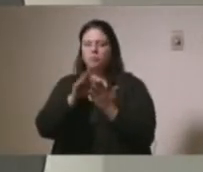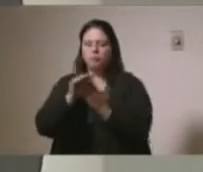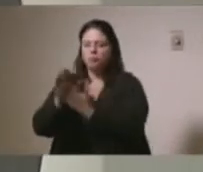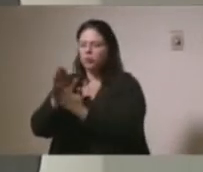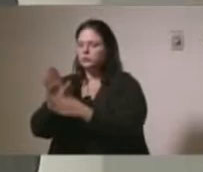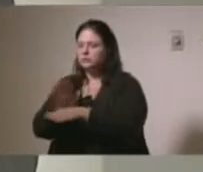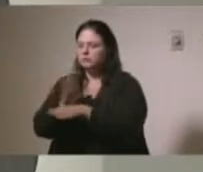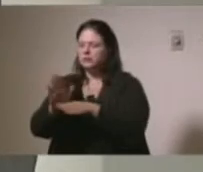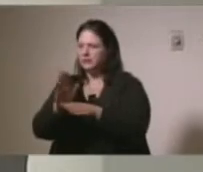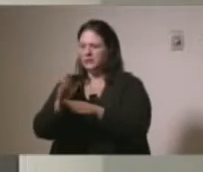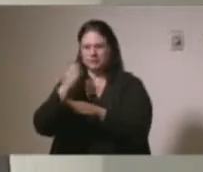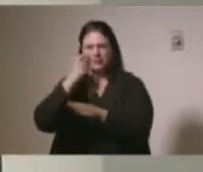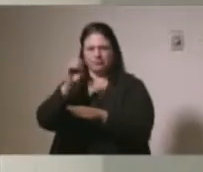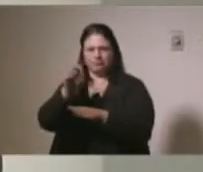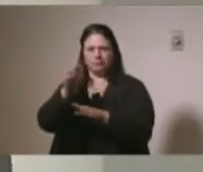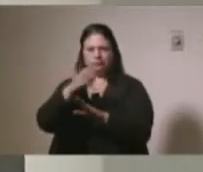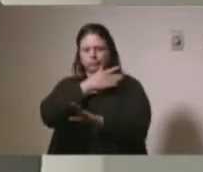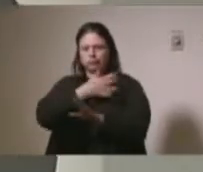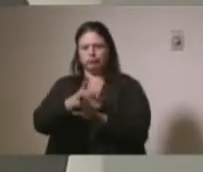I've spoken about.